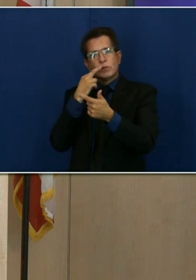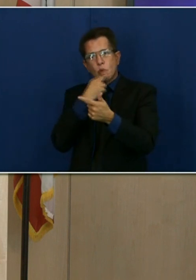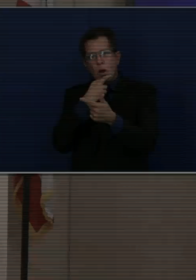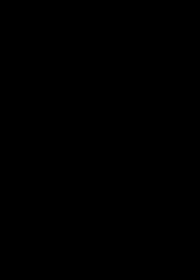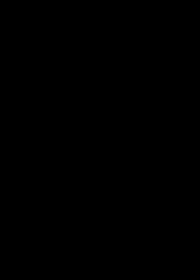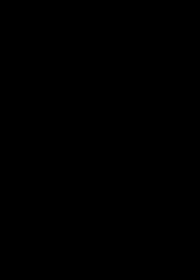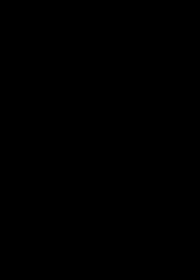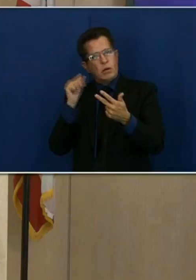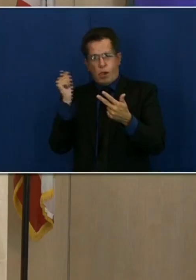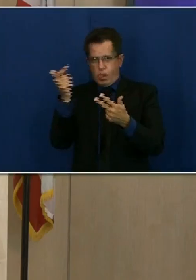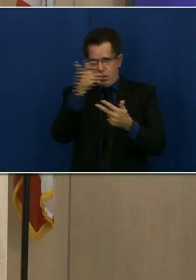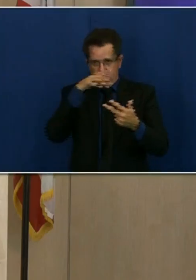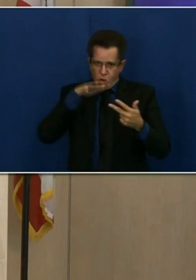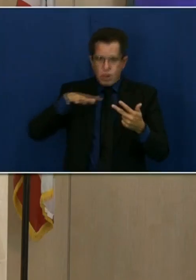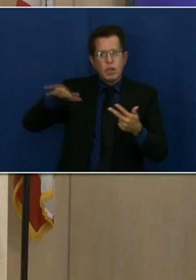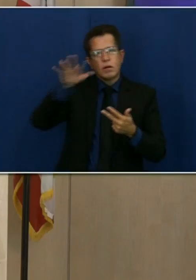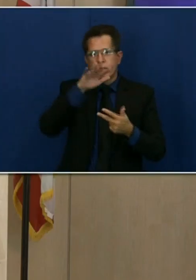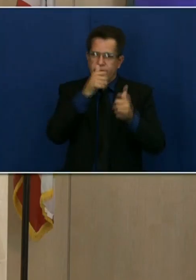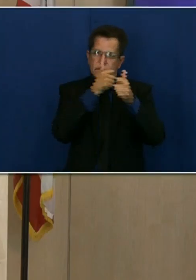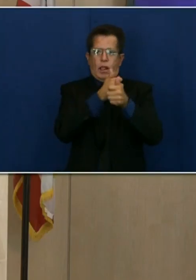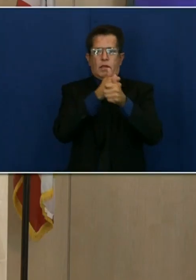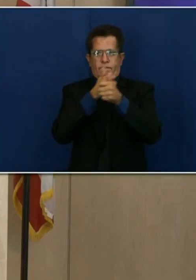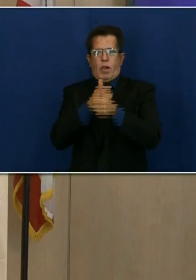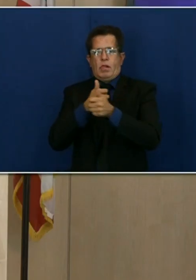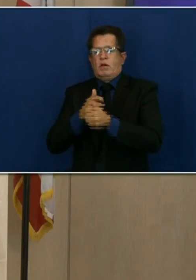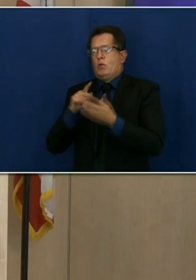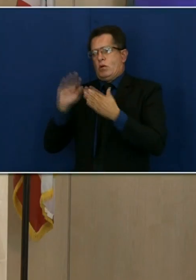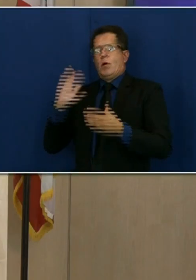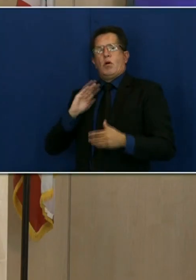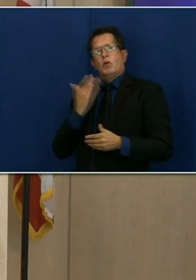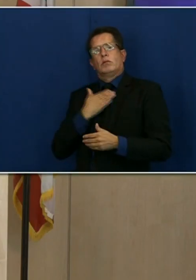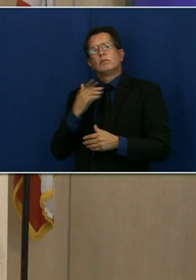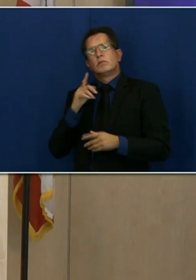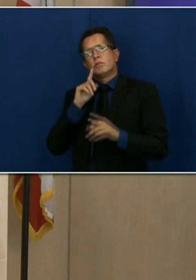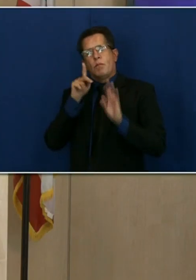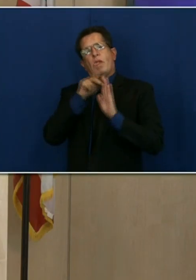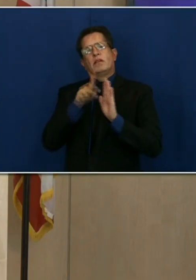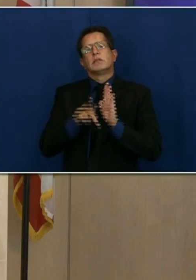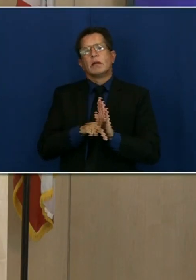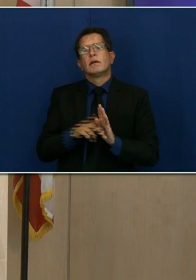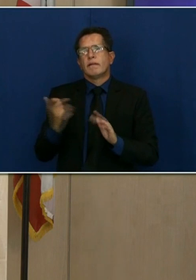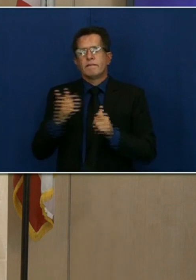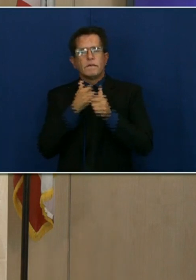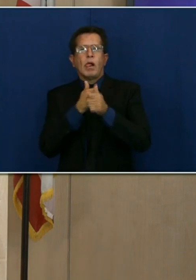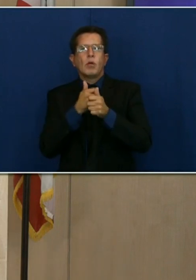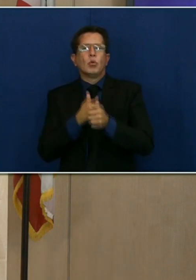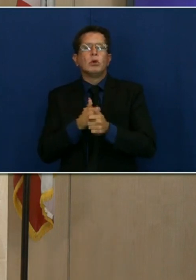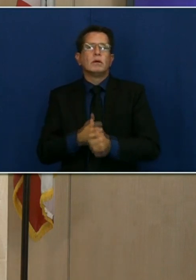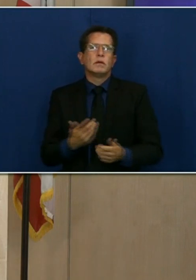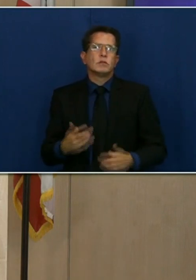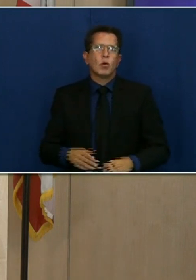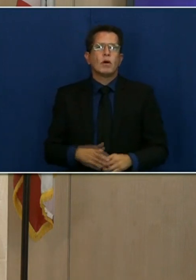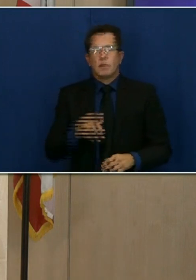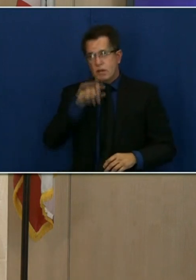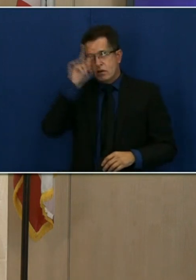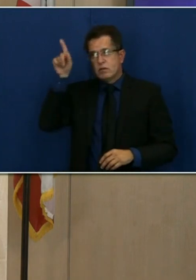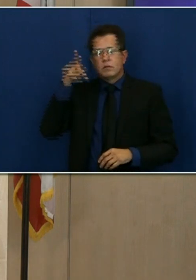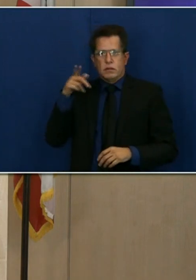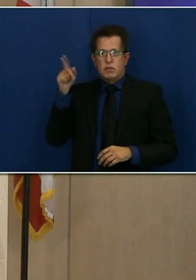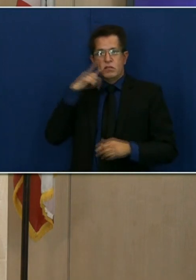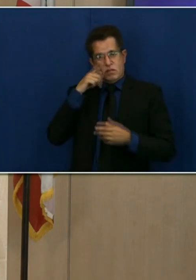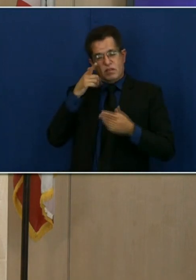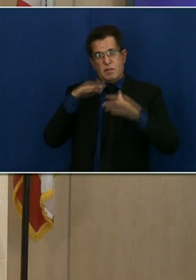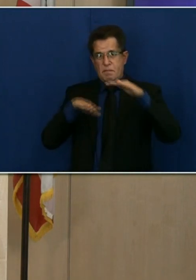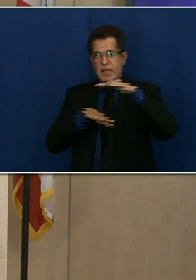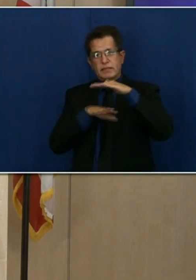restaurants are is following the guidelines. Thank you. Thank you. So you would say basically that this would